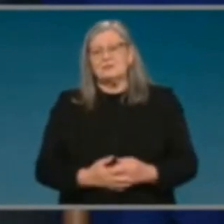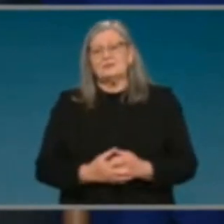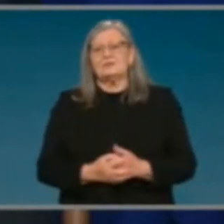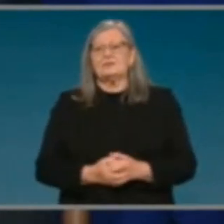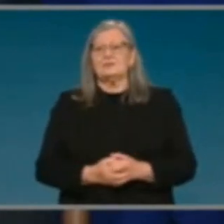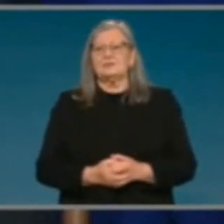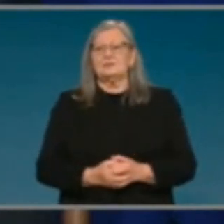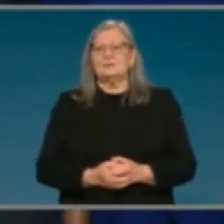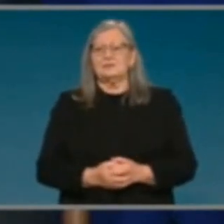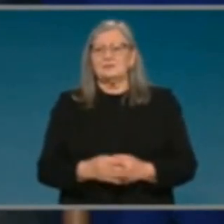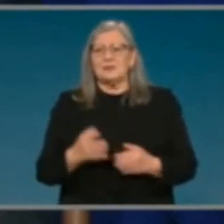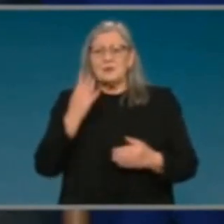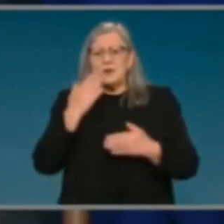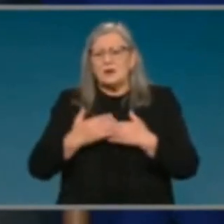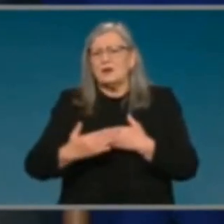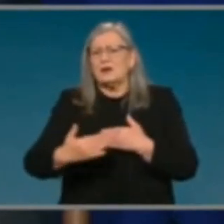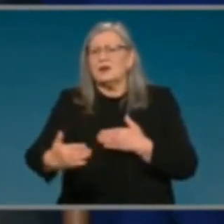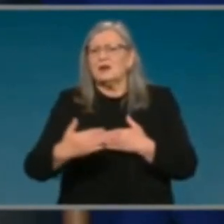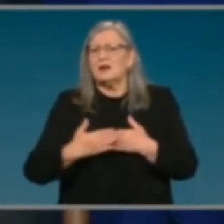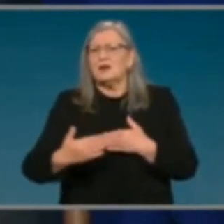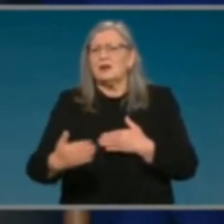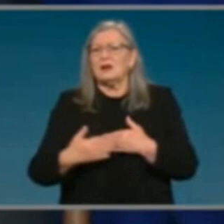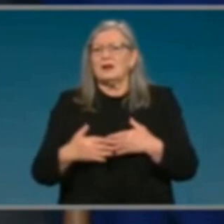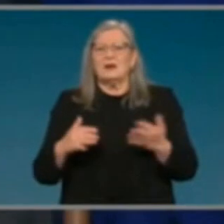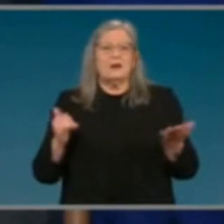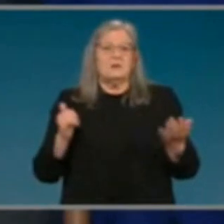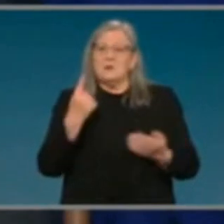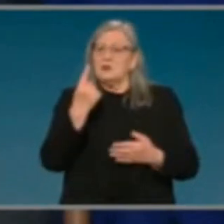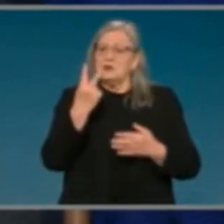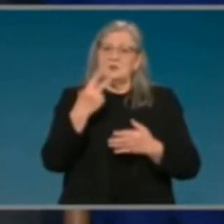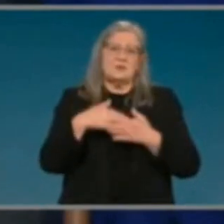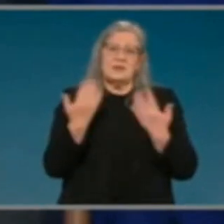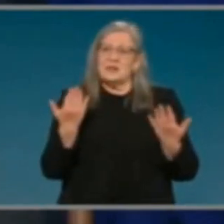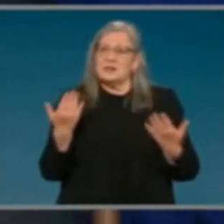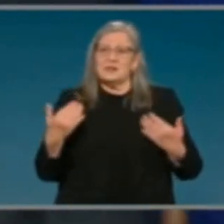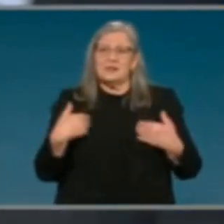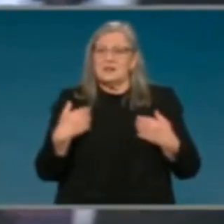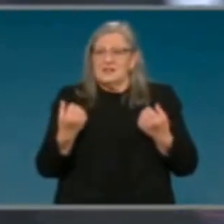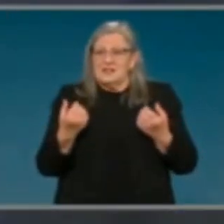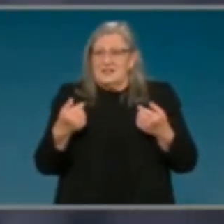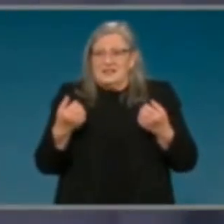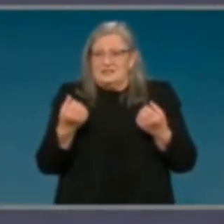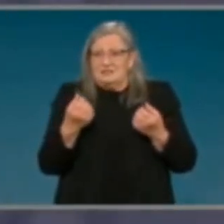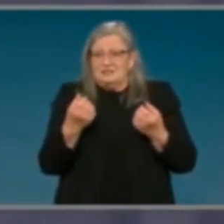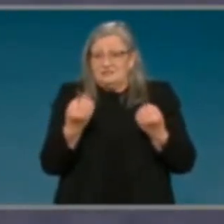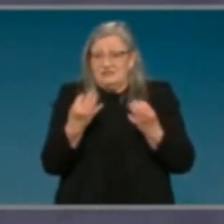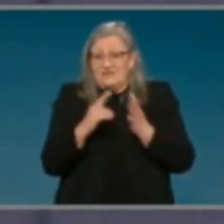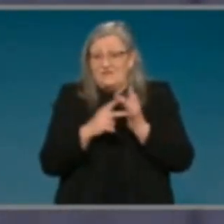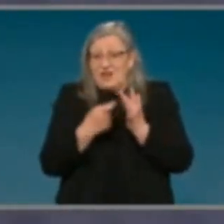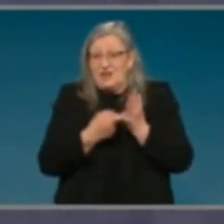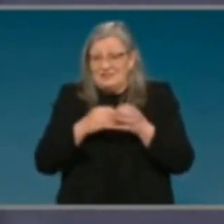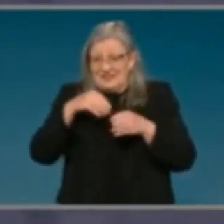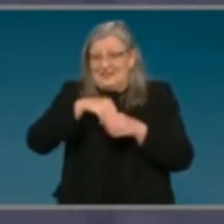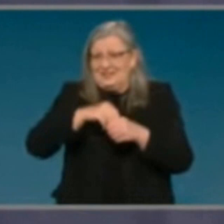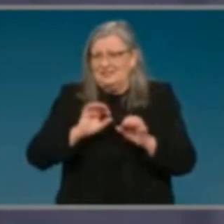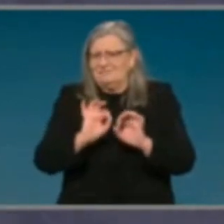that can be as early as days, but we need the virus first. Minister Hunt, how disappointed will you be if a state like Western